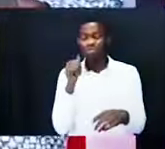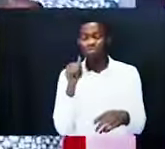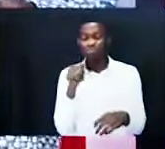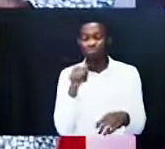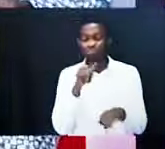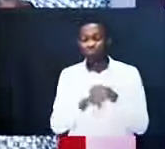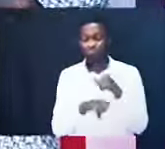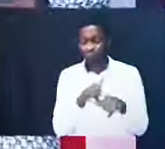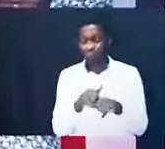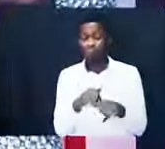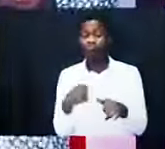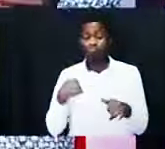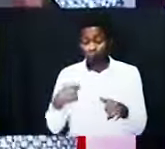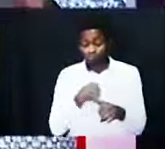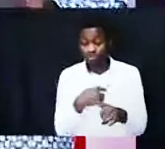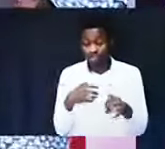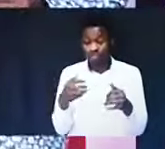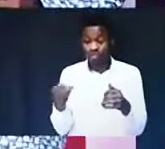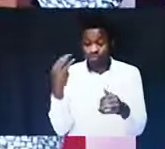testimony. We were with him.